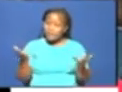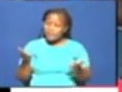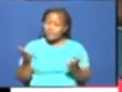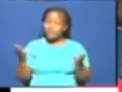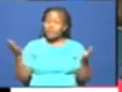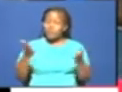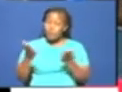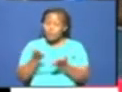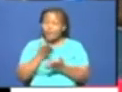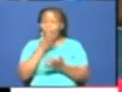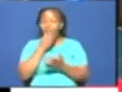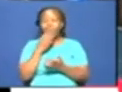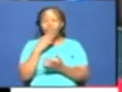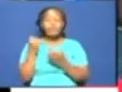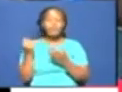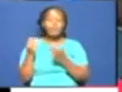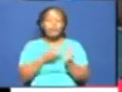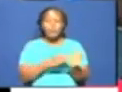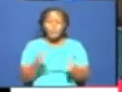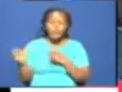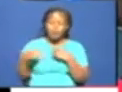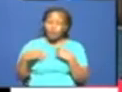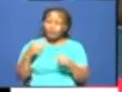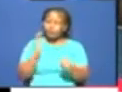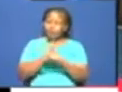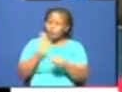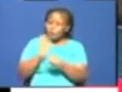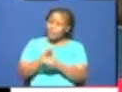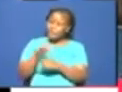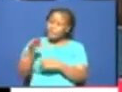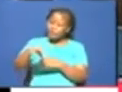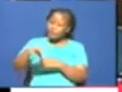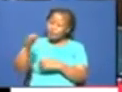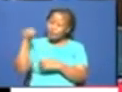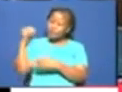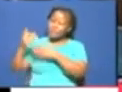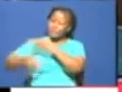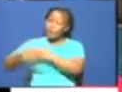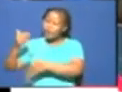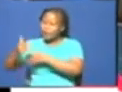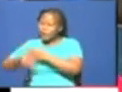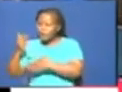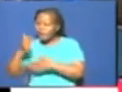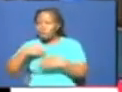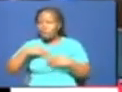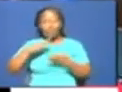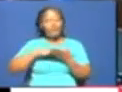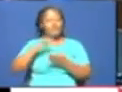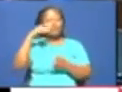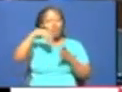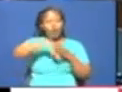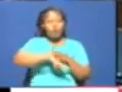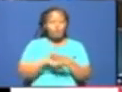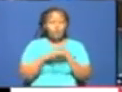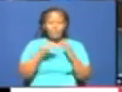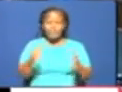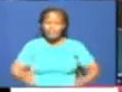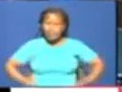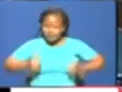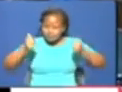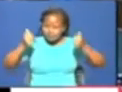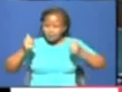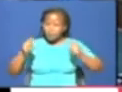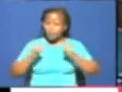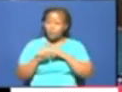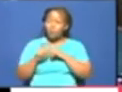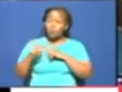of plenty within our borders, poverty has taken deep roots in our land. We agreed that